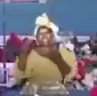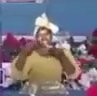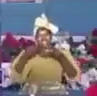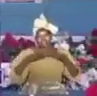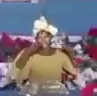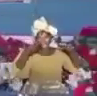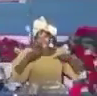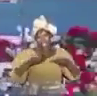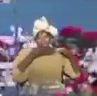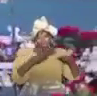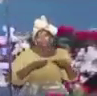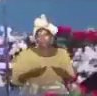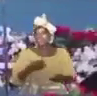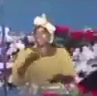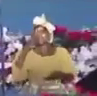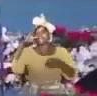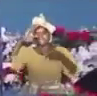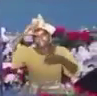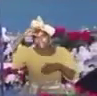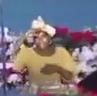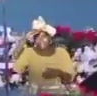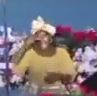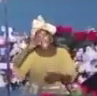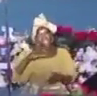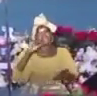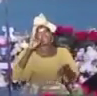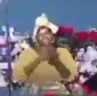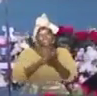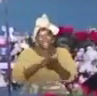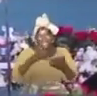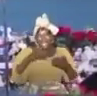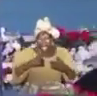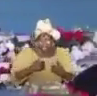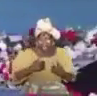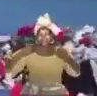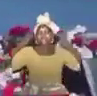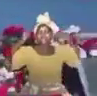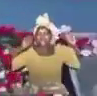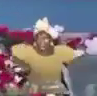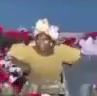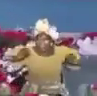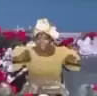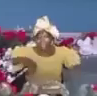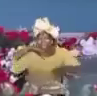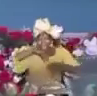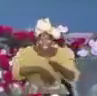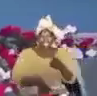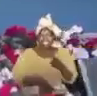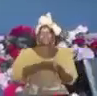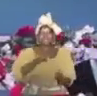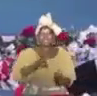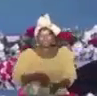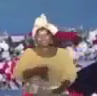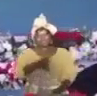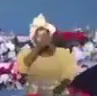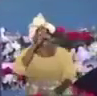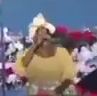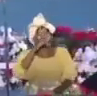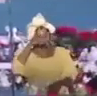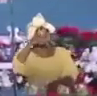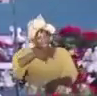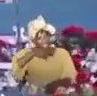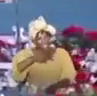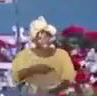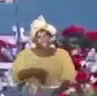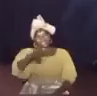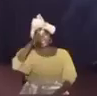I'm talking of men who build capacity within the spirit. Peter, Satan had desired to sift you like wheat.